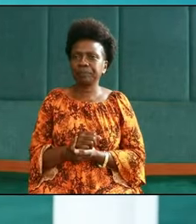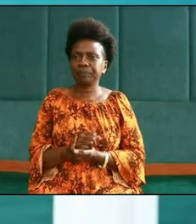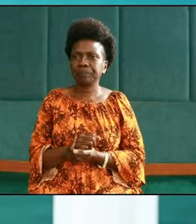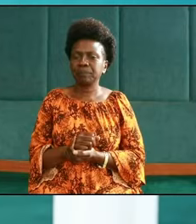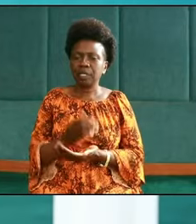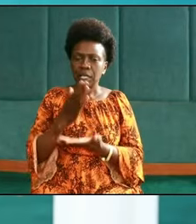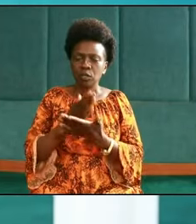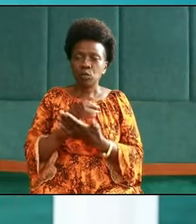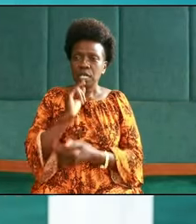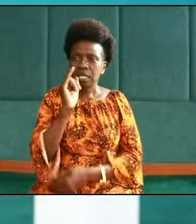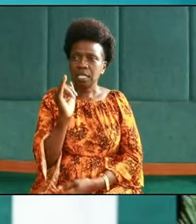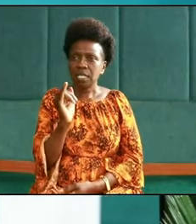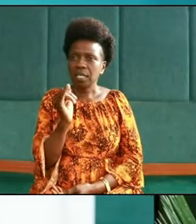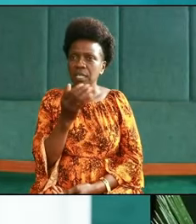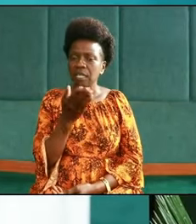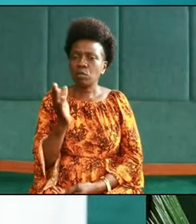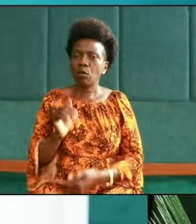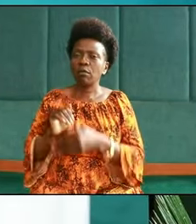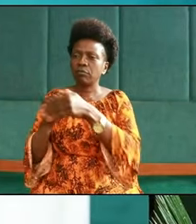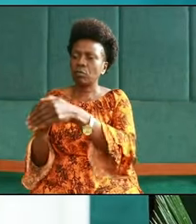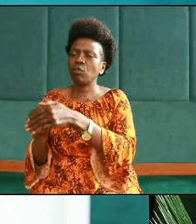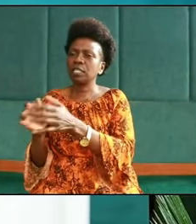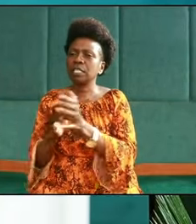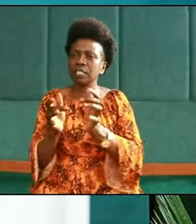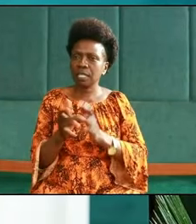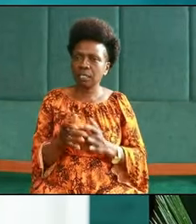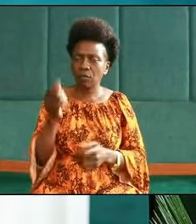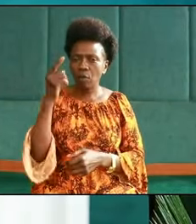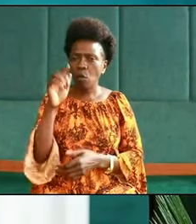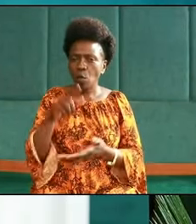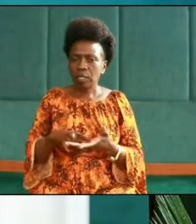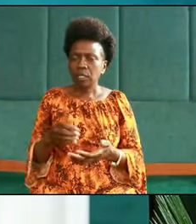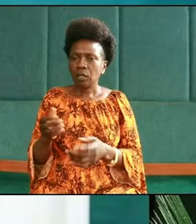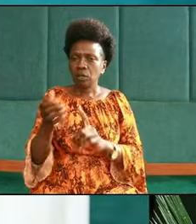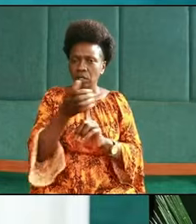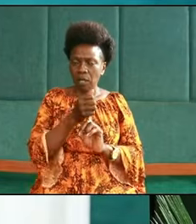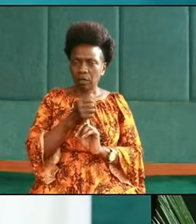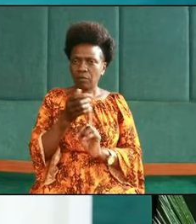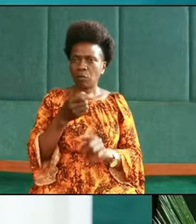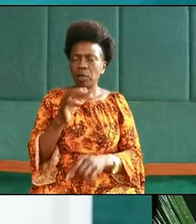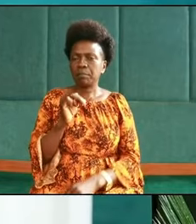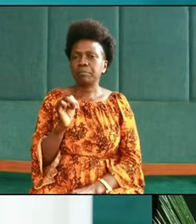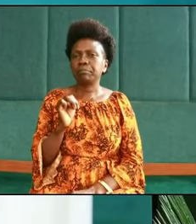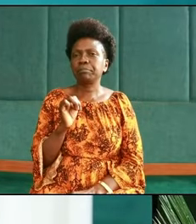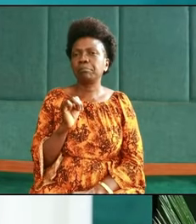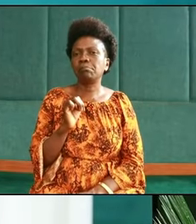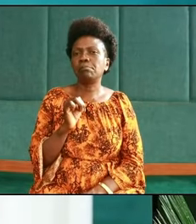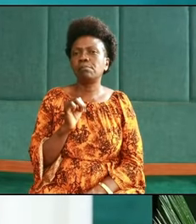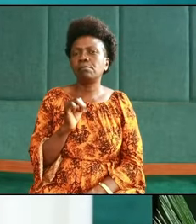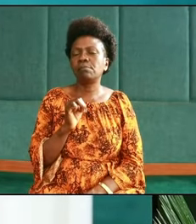The truth is, they were following Jesus for what they would get from him.